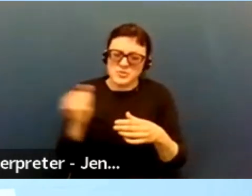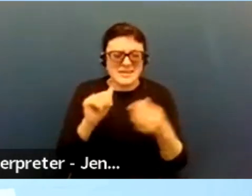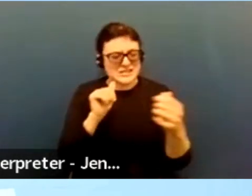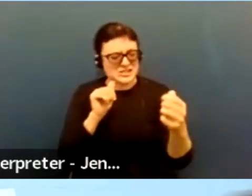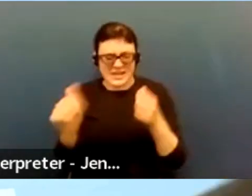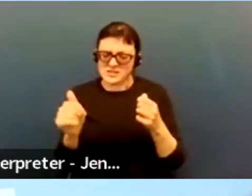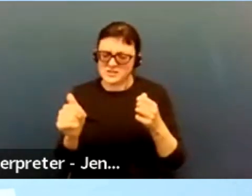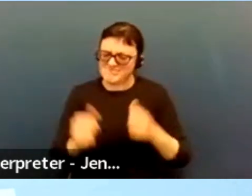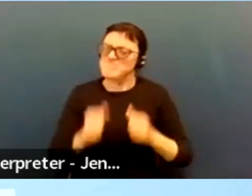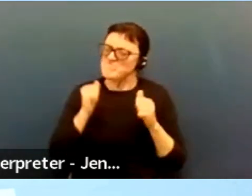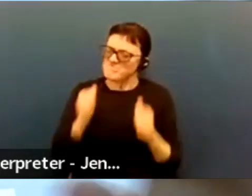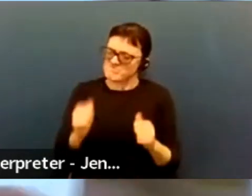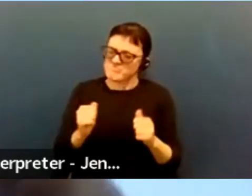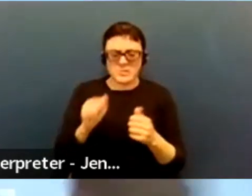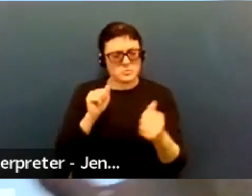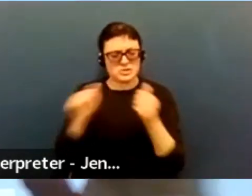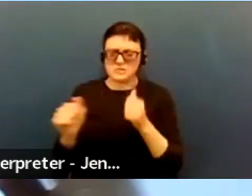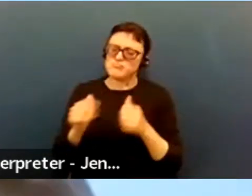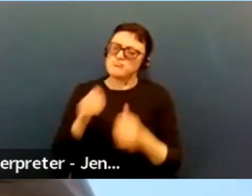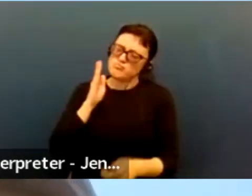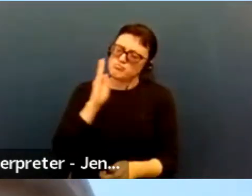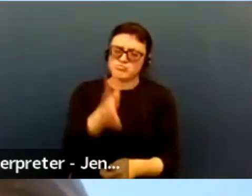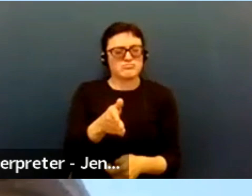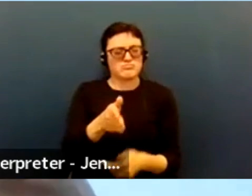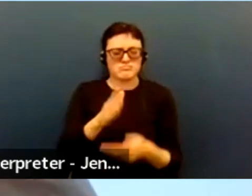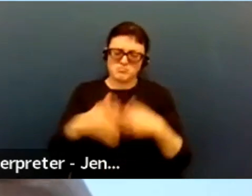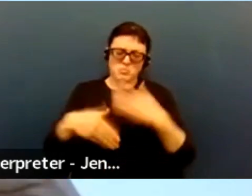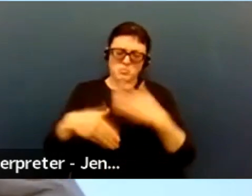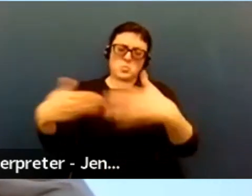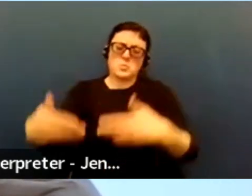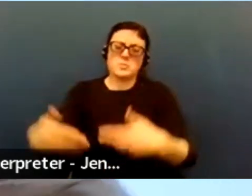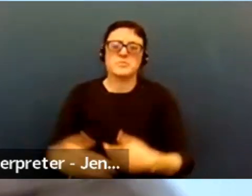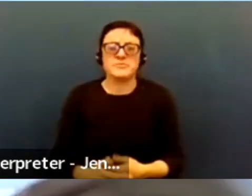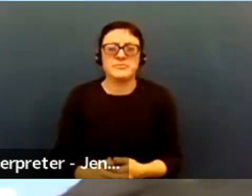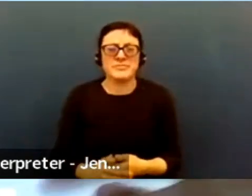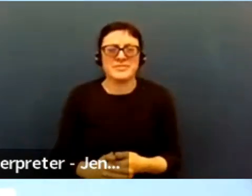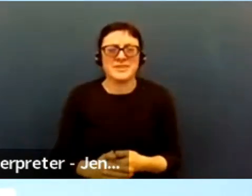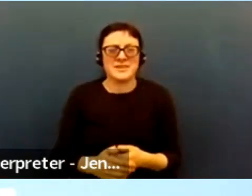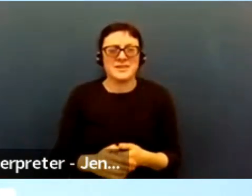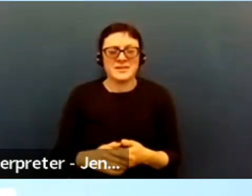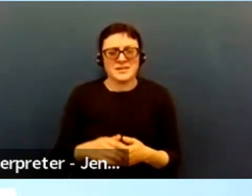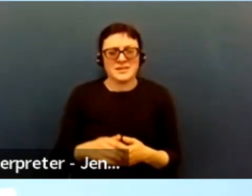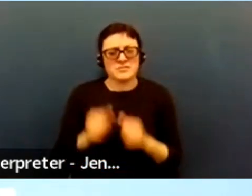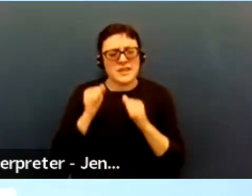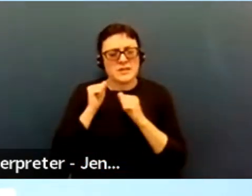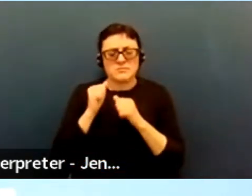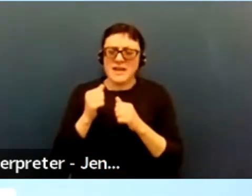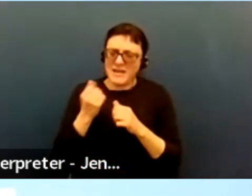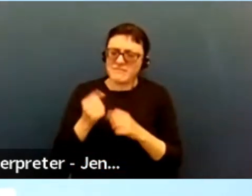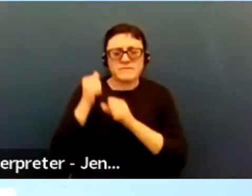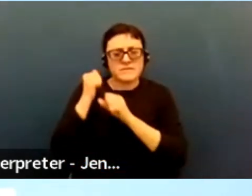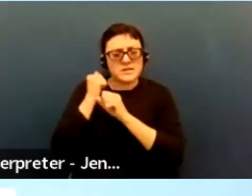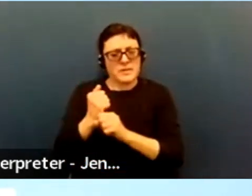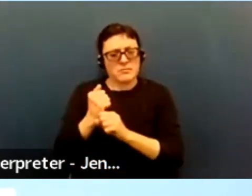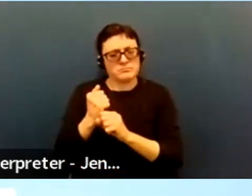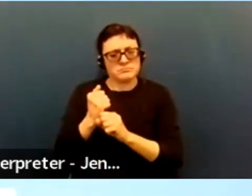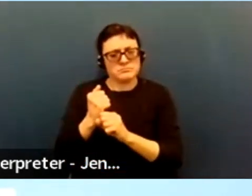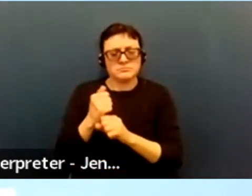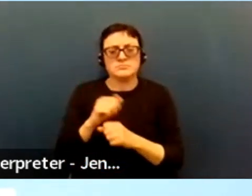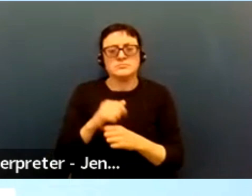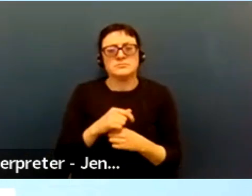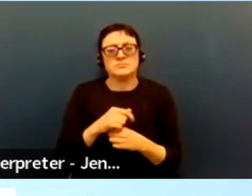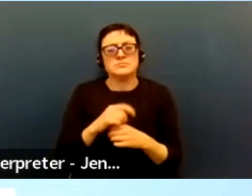with things, they will fall apart, and they've got a great gimmick and it lasts for the first 10 minutes of the play, and then it just evolves into people saying the